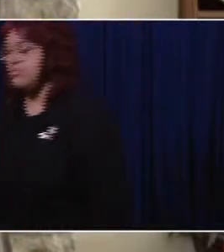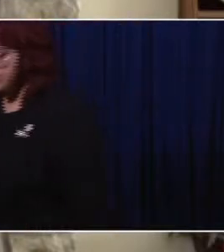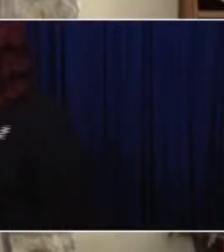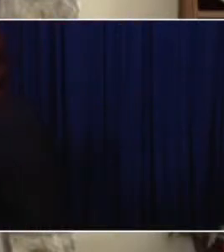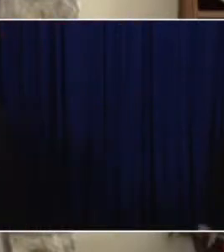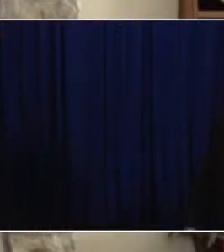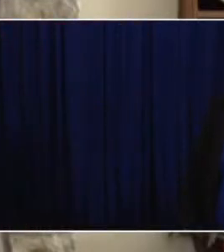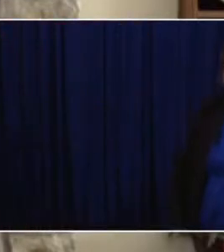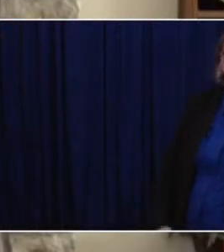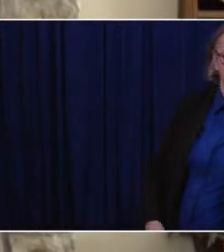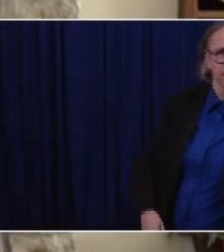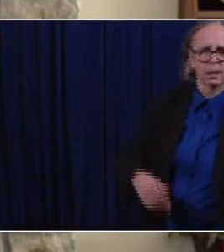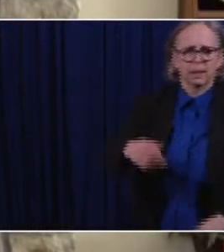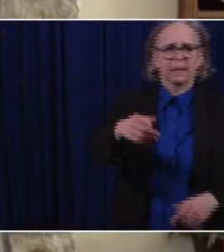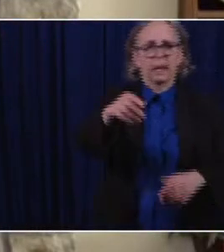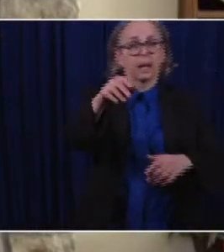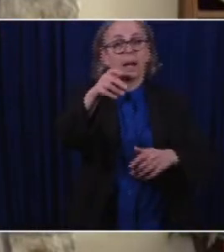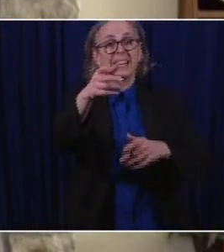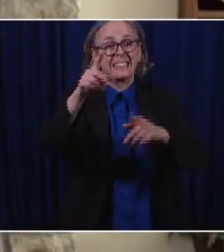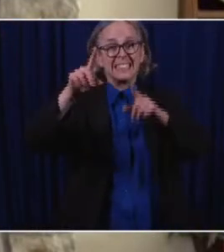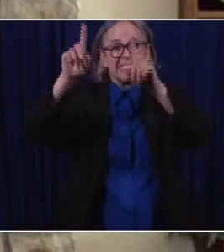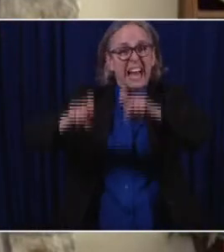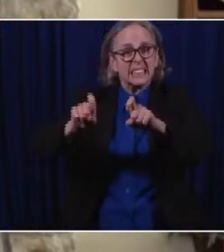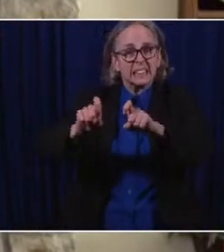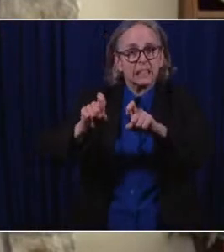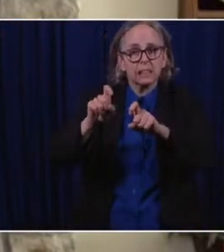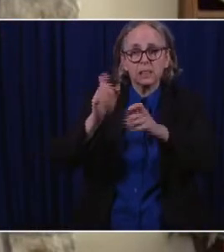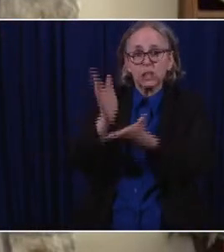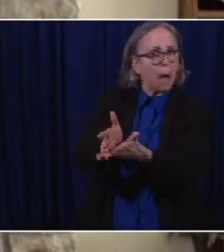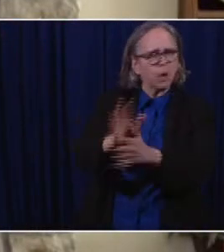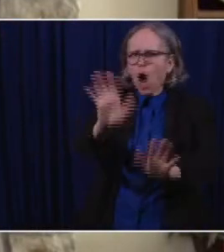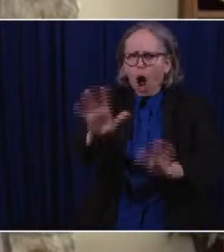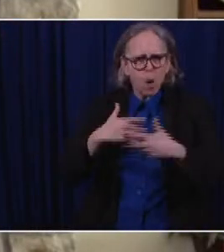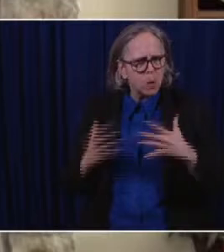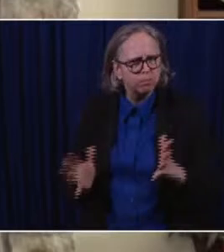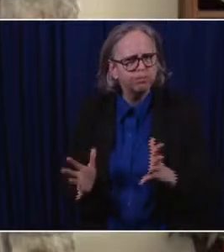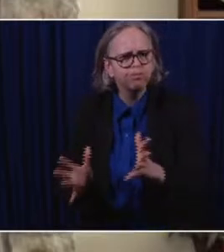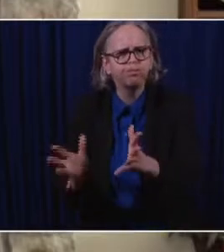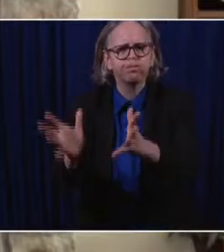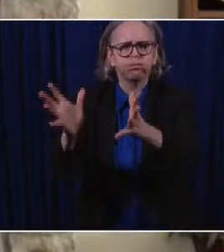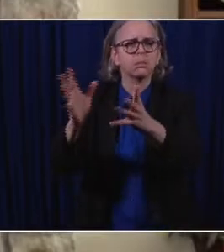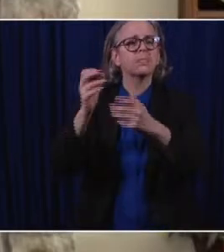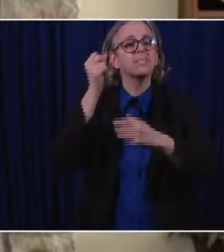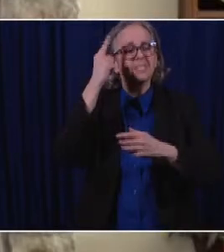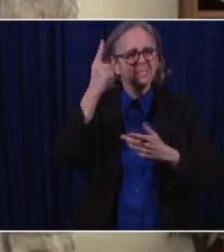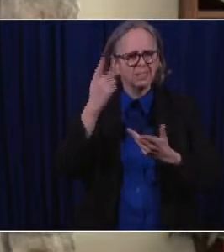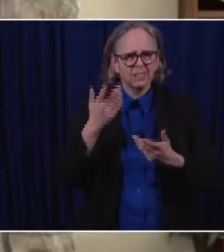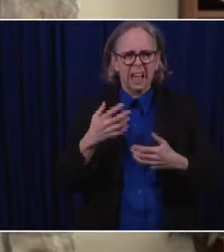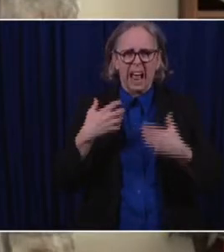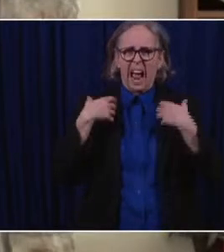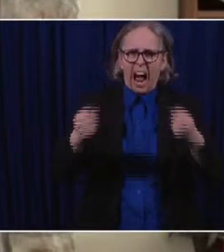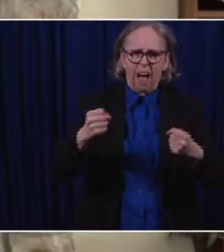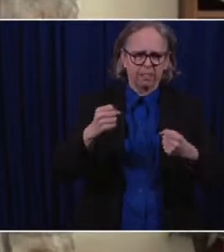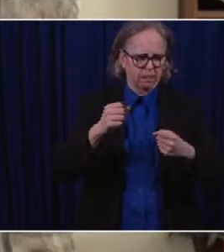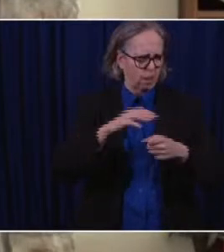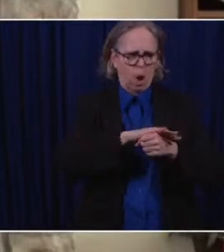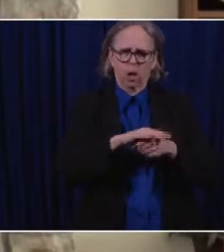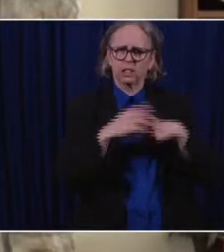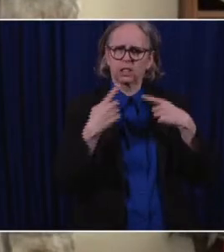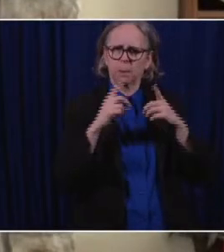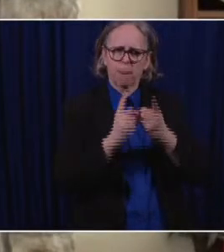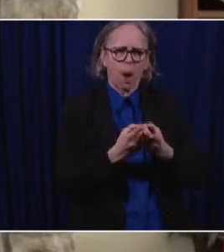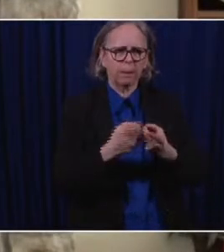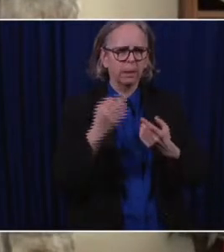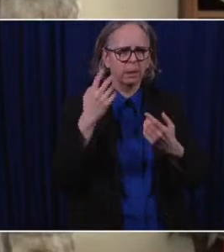gone out with rapid tests, made those available to all our health departments. This can be a real game changer in